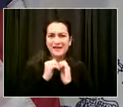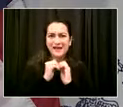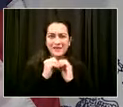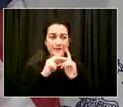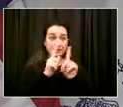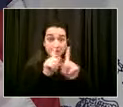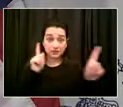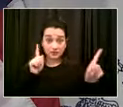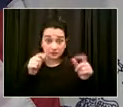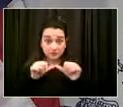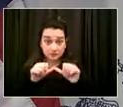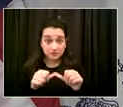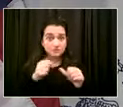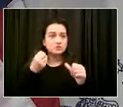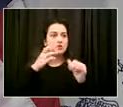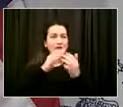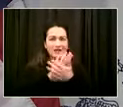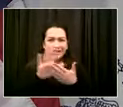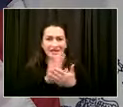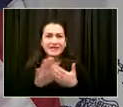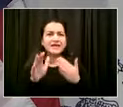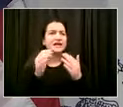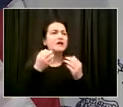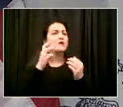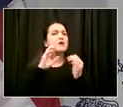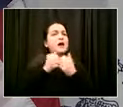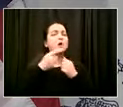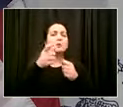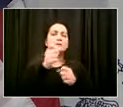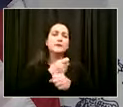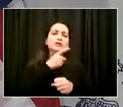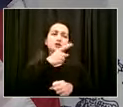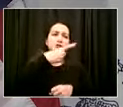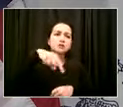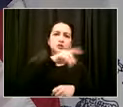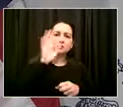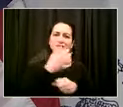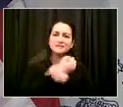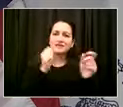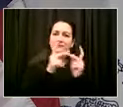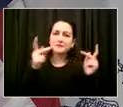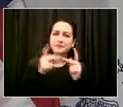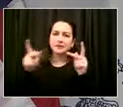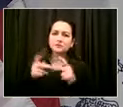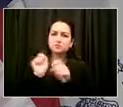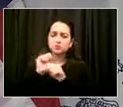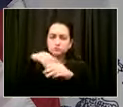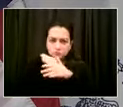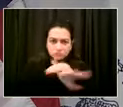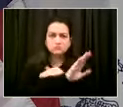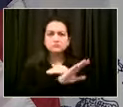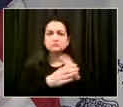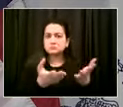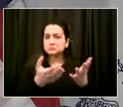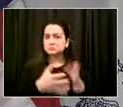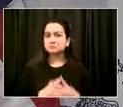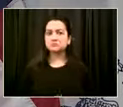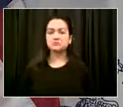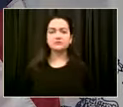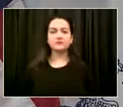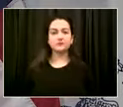people want the vaccine. That's what we're seeing. And we're talking about May is when we start to bring people back, and we'll have a lot more people vaccinated by